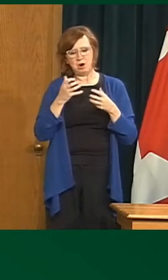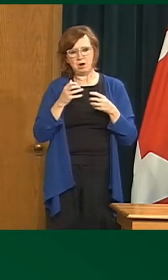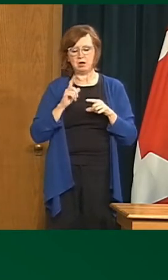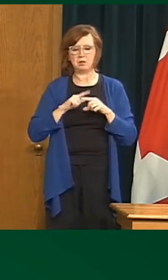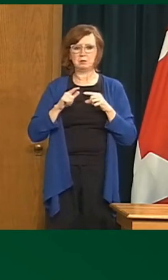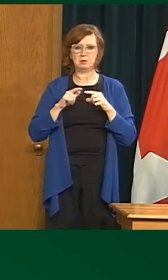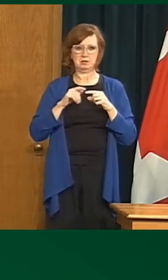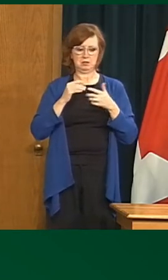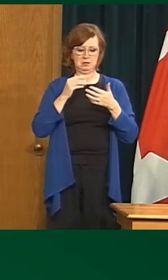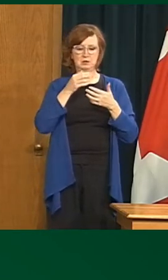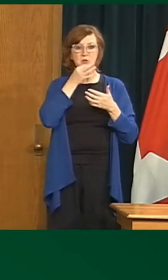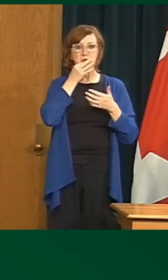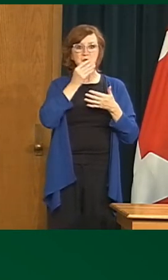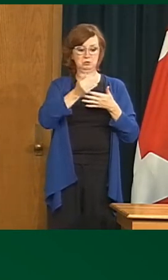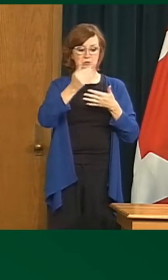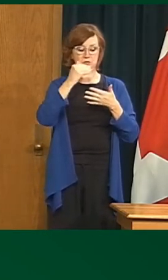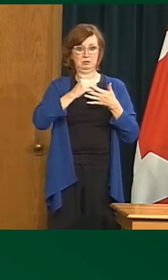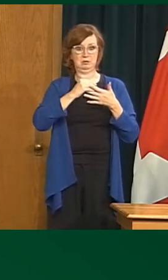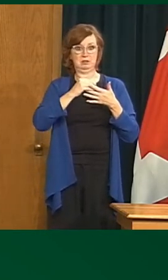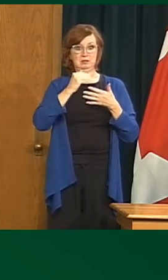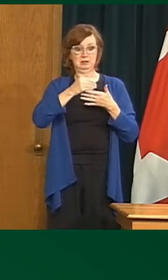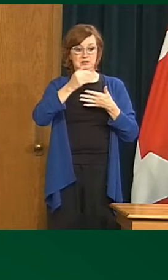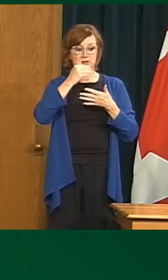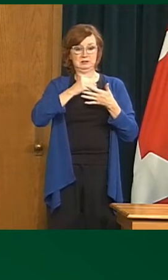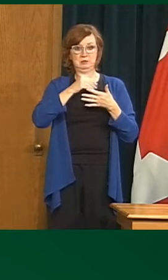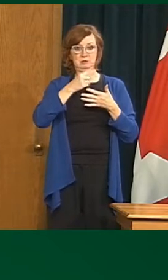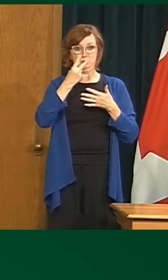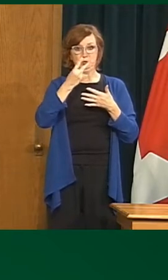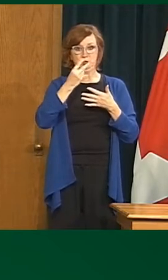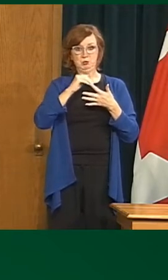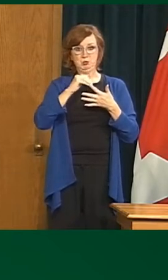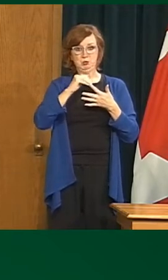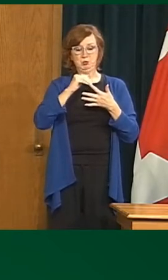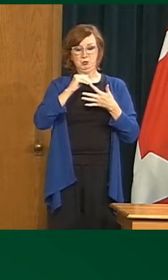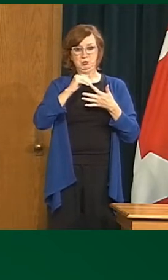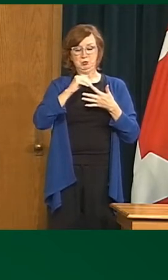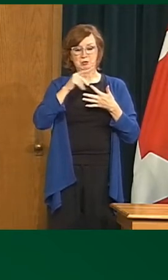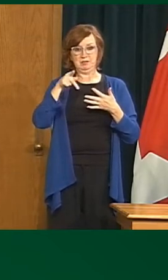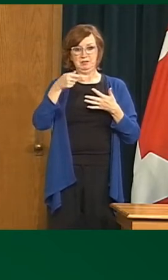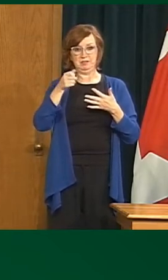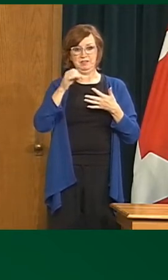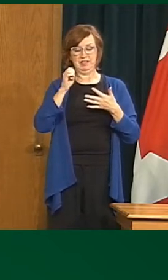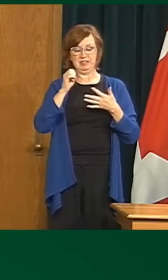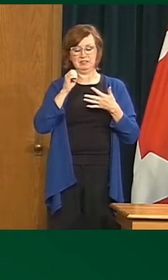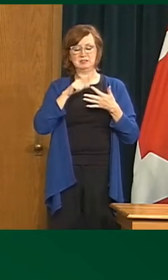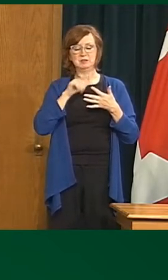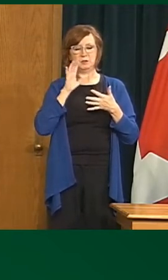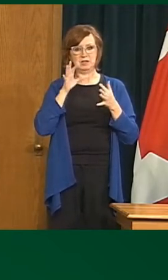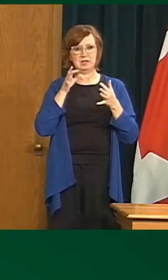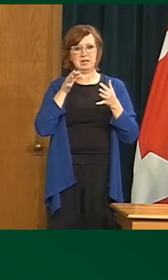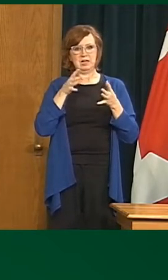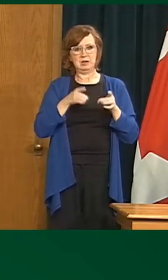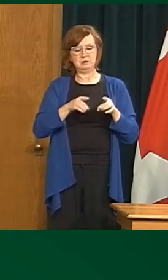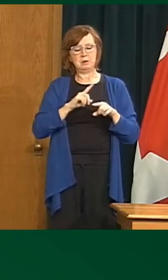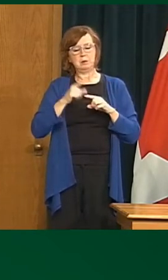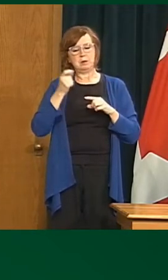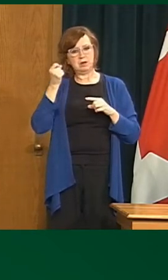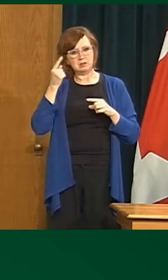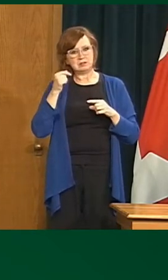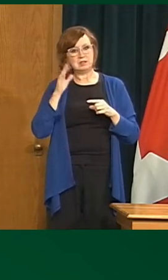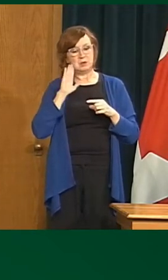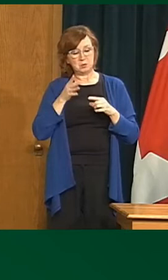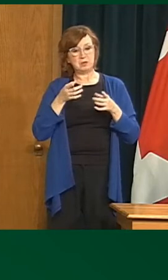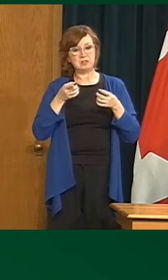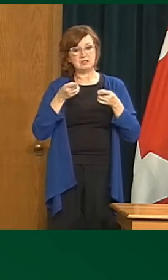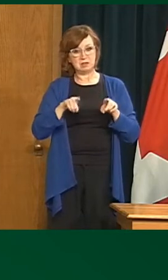once phase two reopens. It is going to increase a bit our social mixing. So as much as we can limit social mixing in our